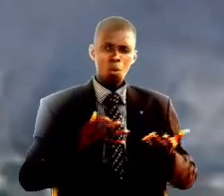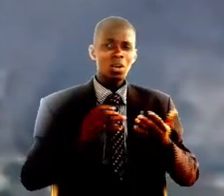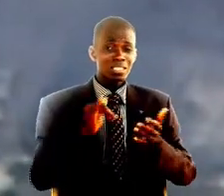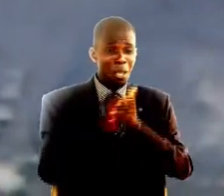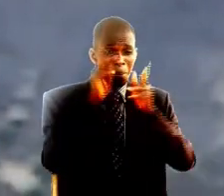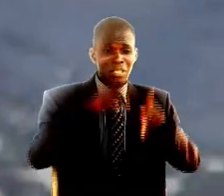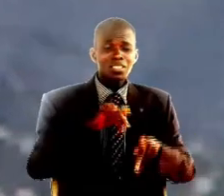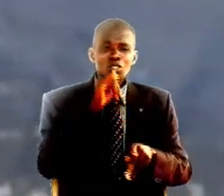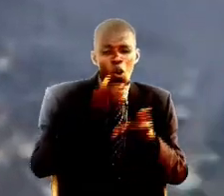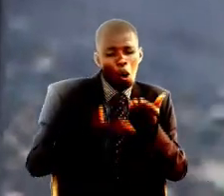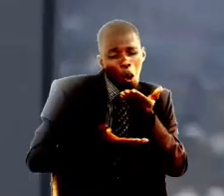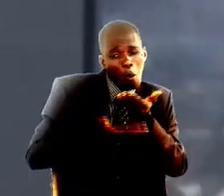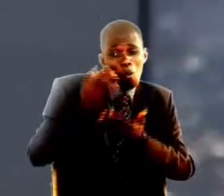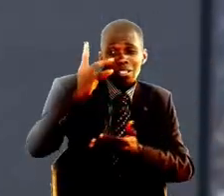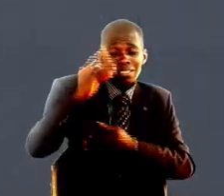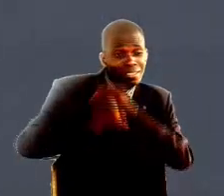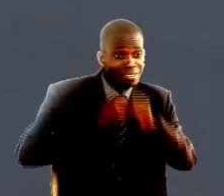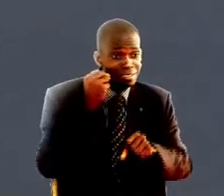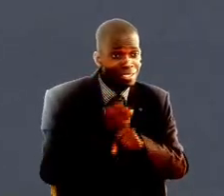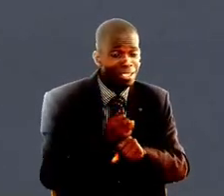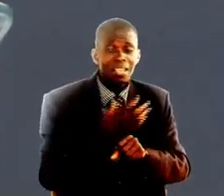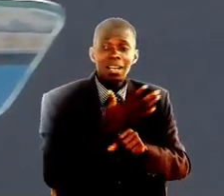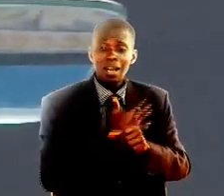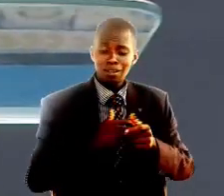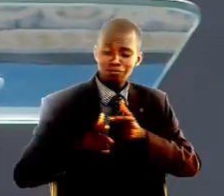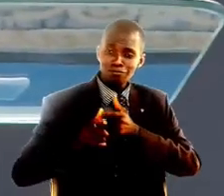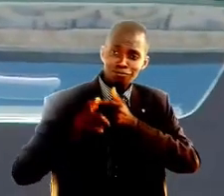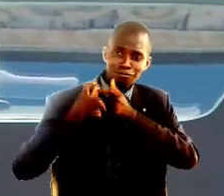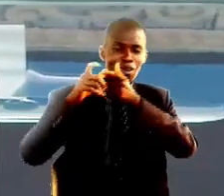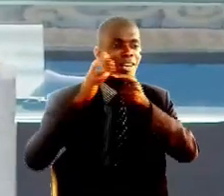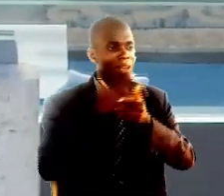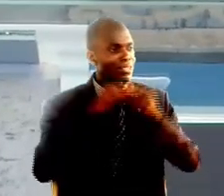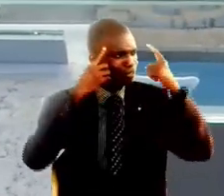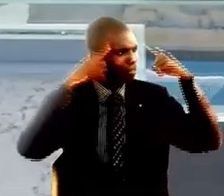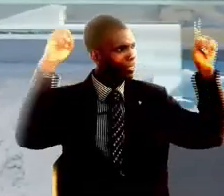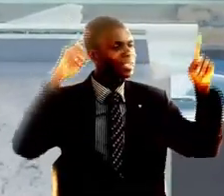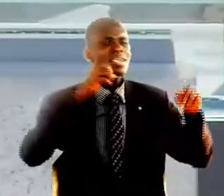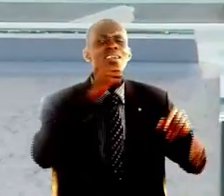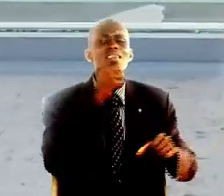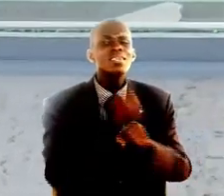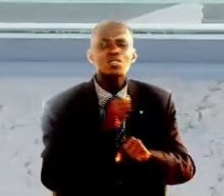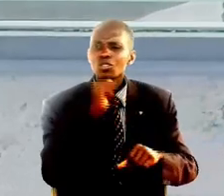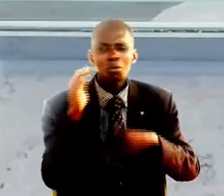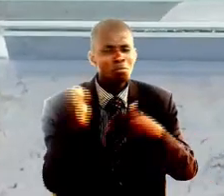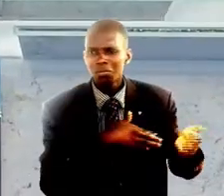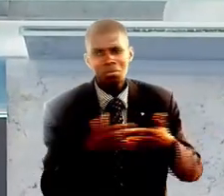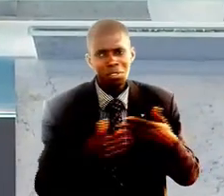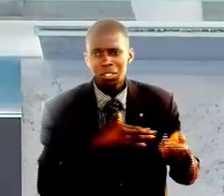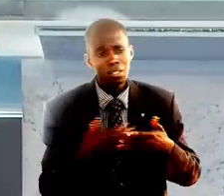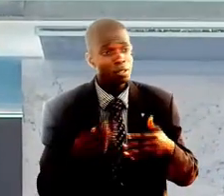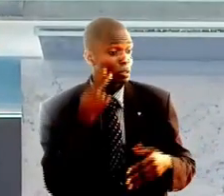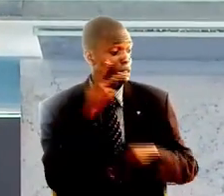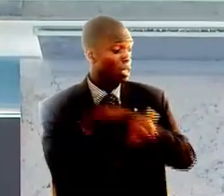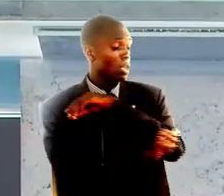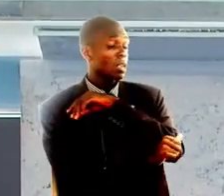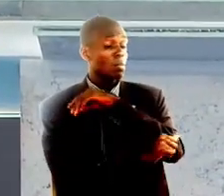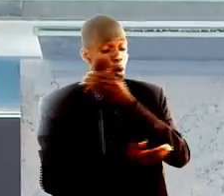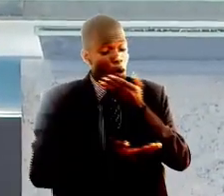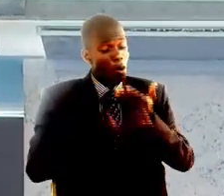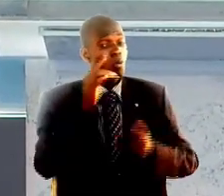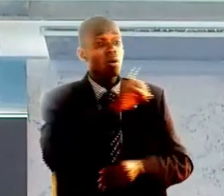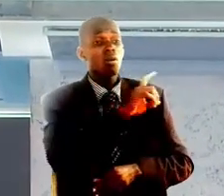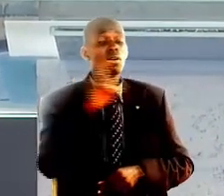60 already, and he made it. The age is no barrier. He was at 100 years of age, and what